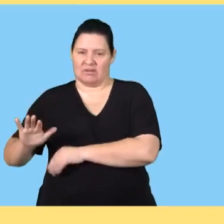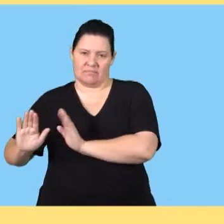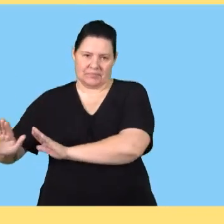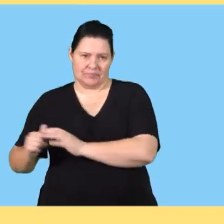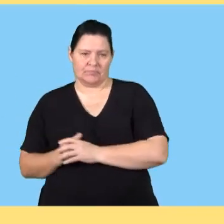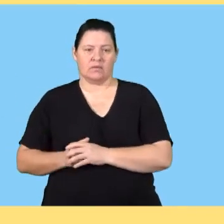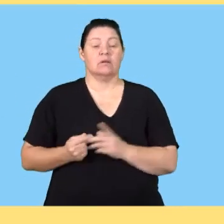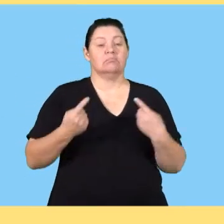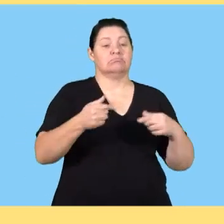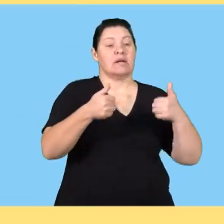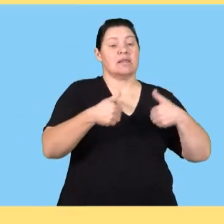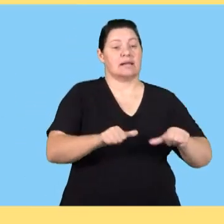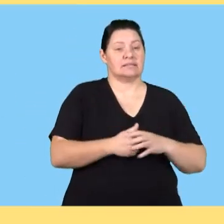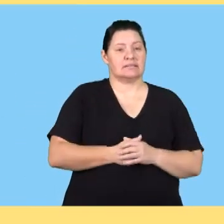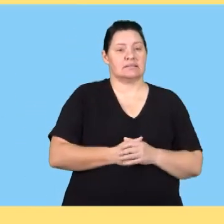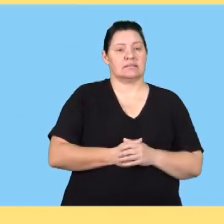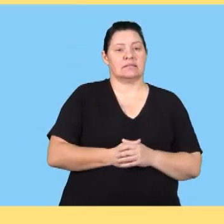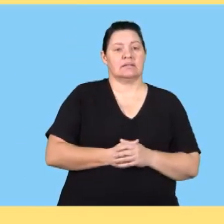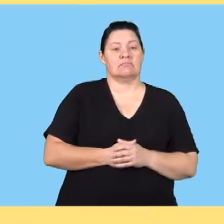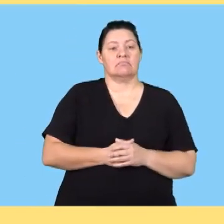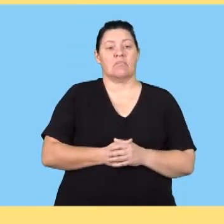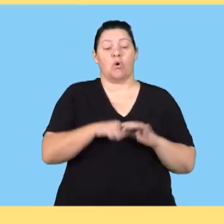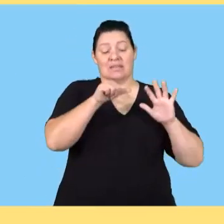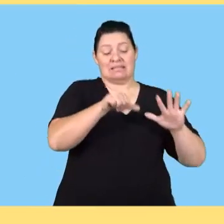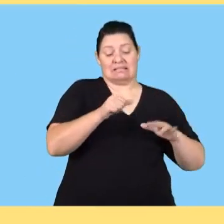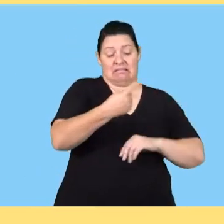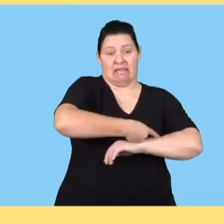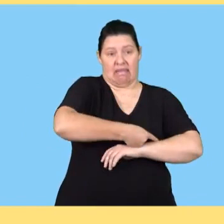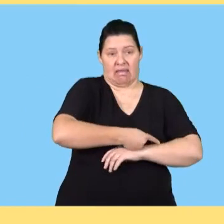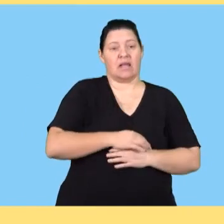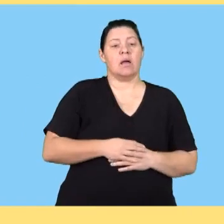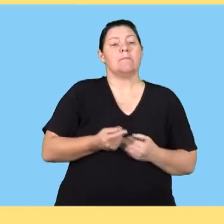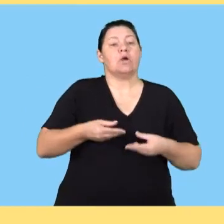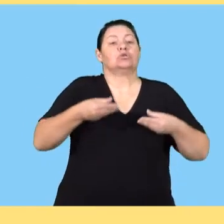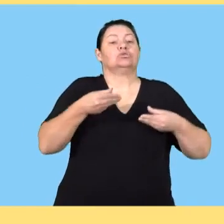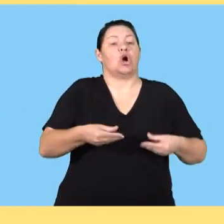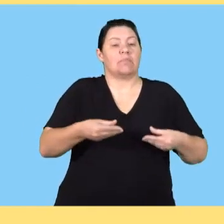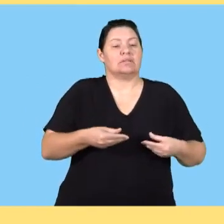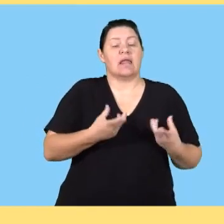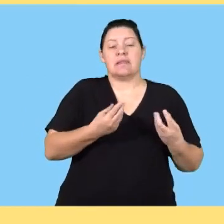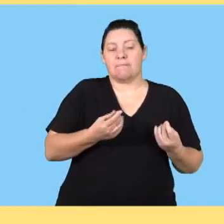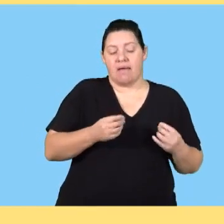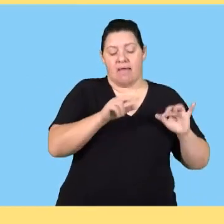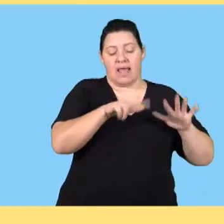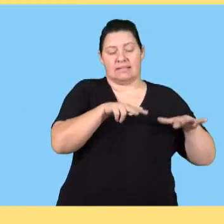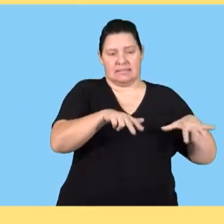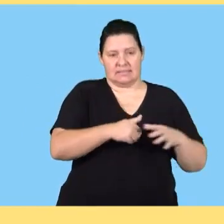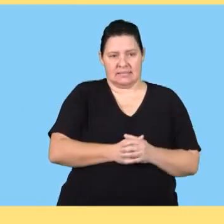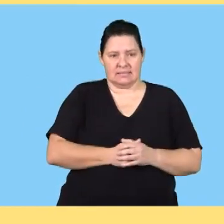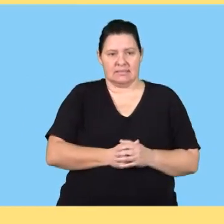The next transaction, dear learners, is on the 16th. And then my document will be